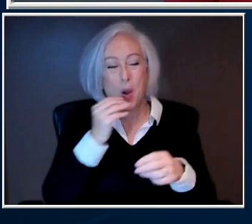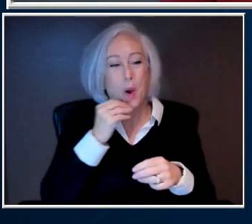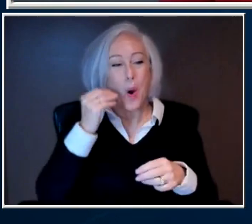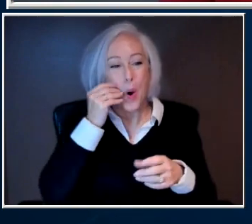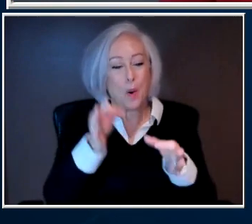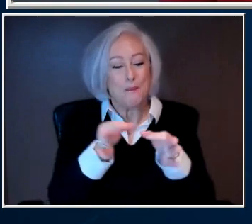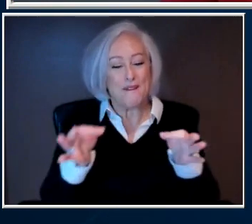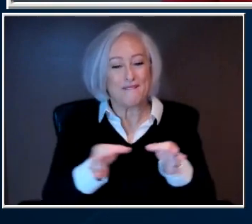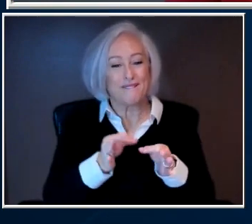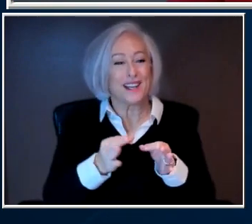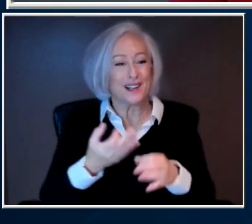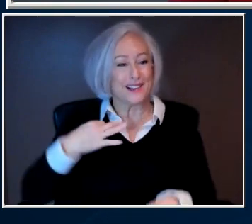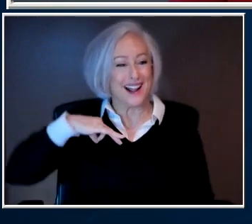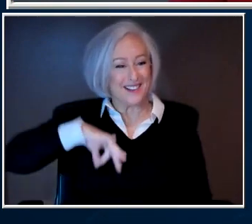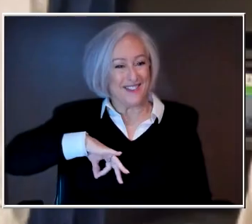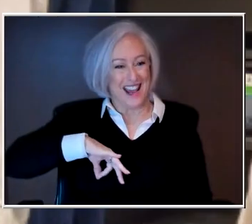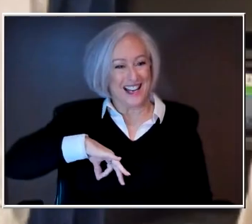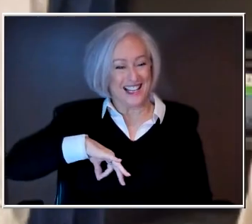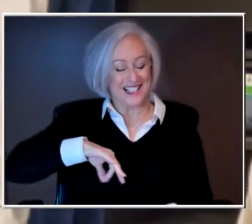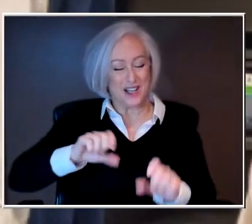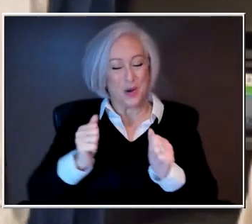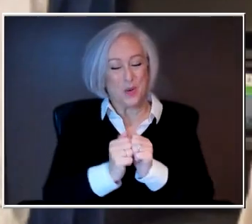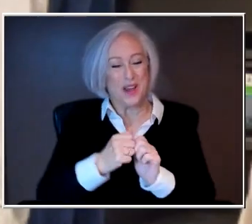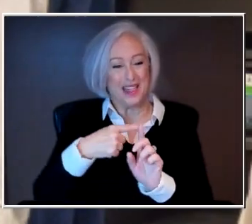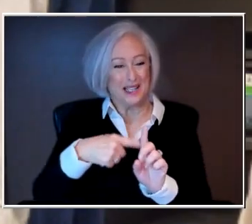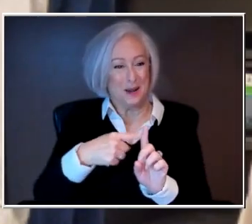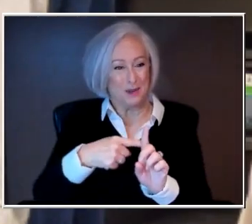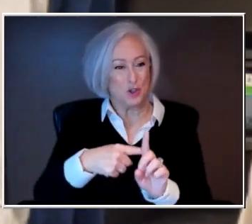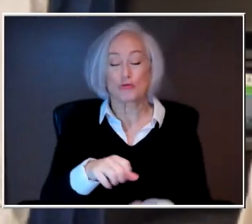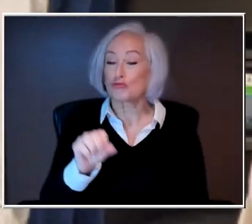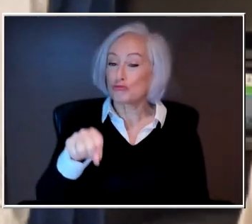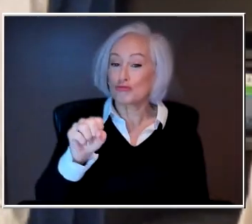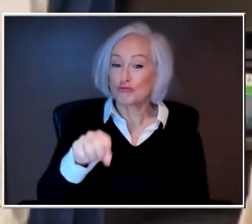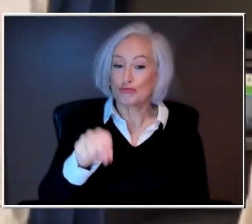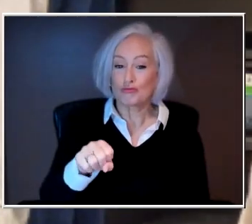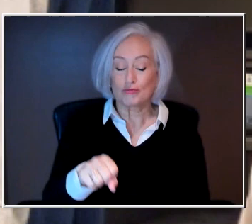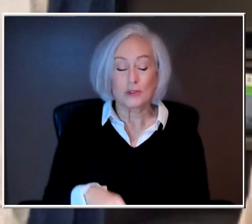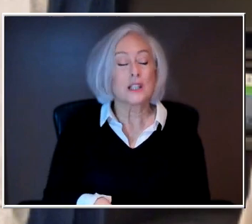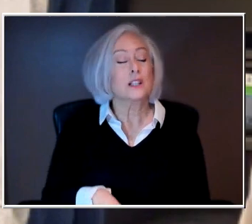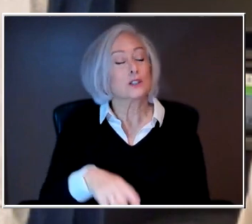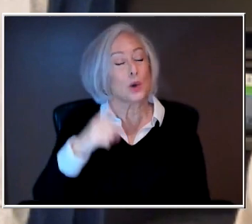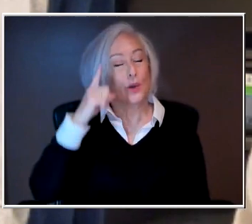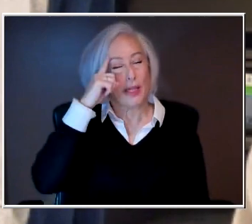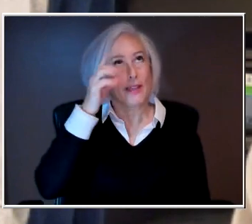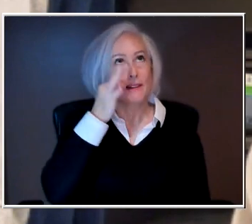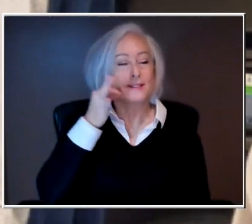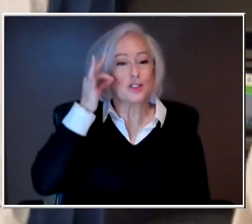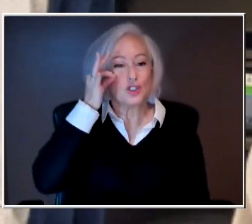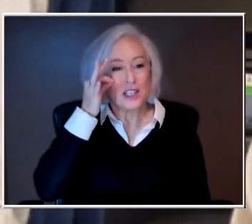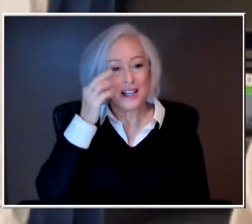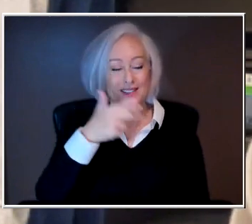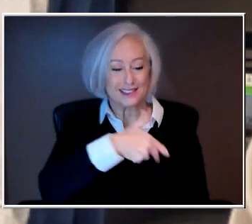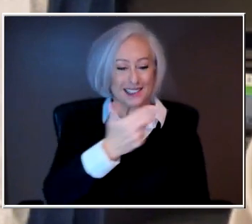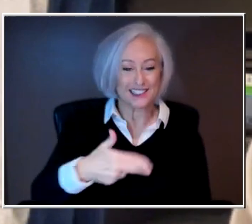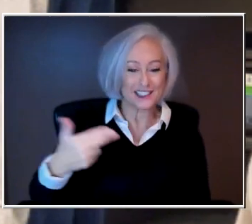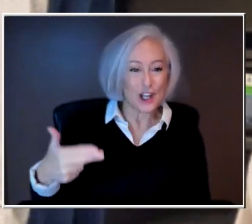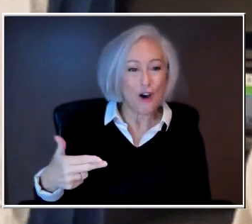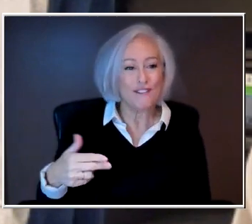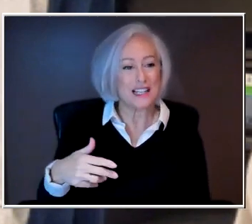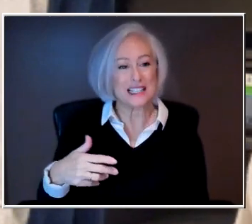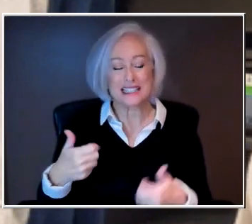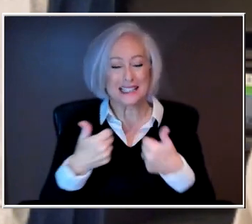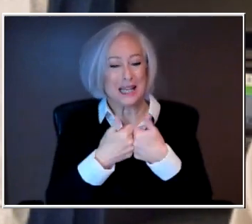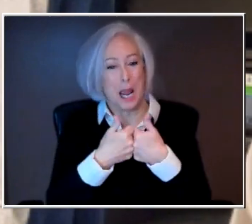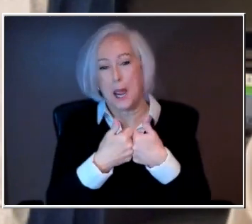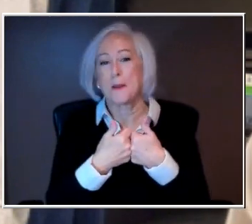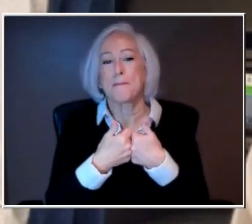right? Well, yeah, I think you compare the Chiefs and the Dolphins. Of course, nobody enjoys it. I mean, cold